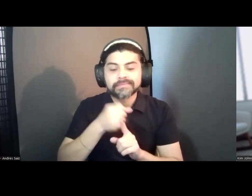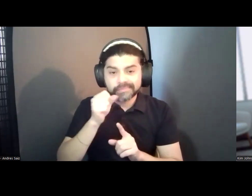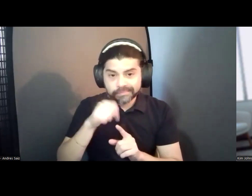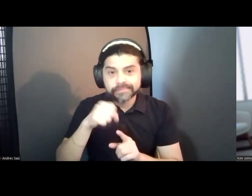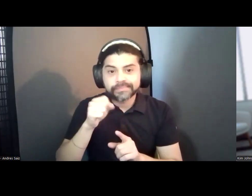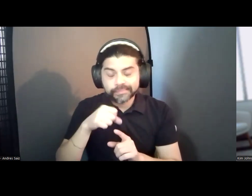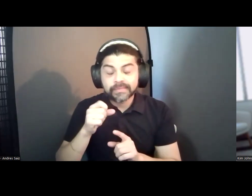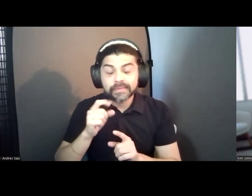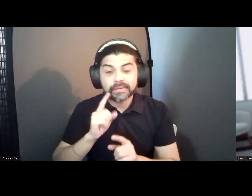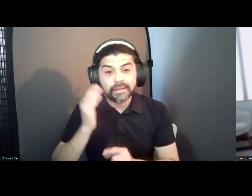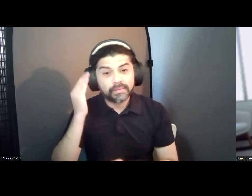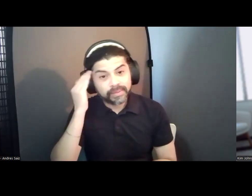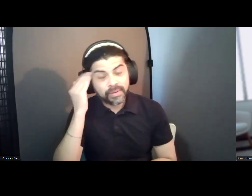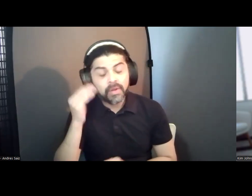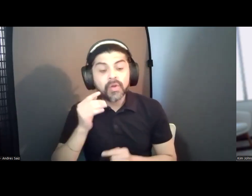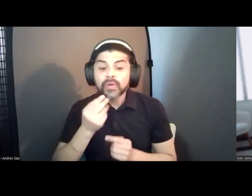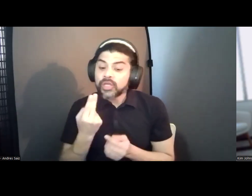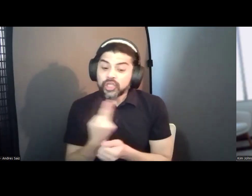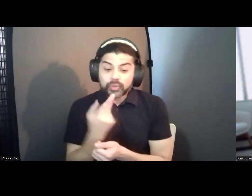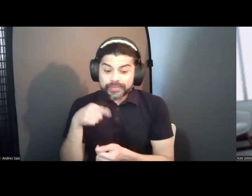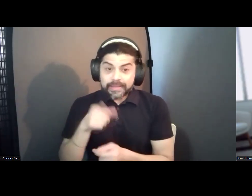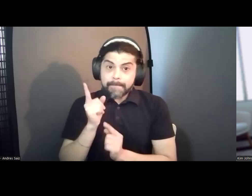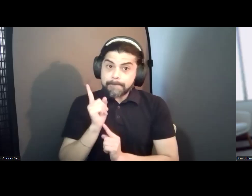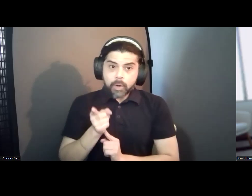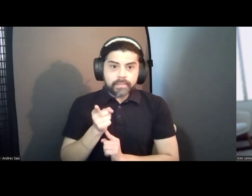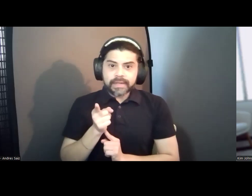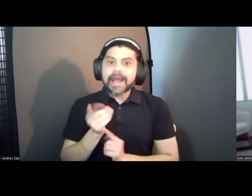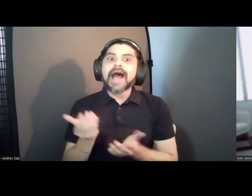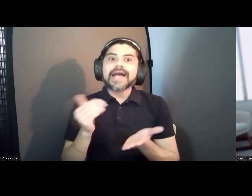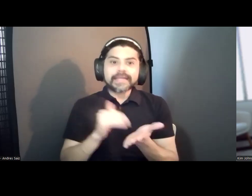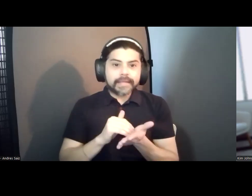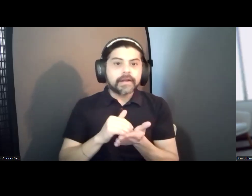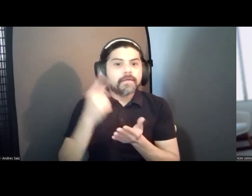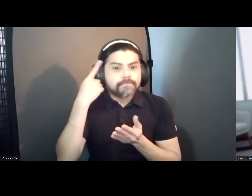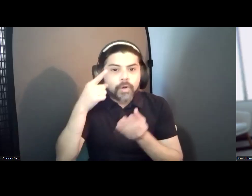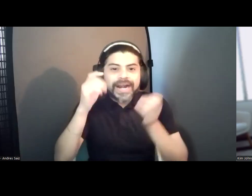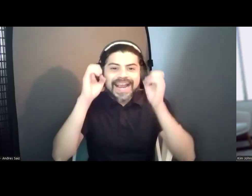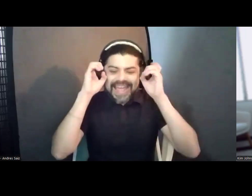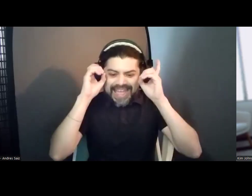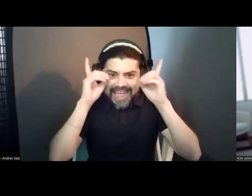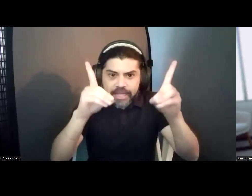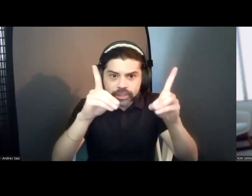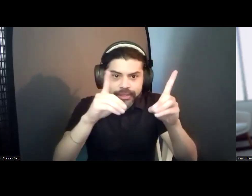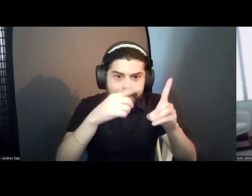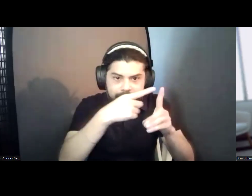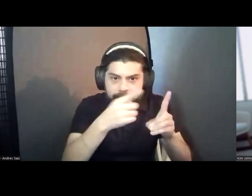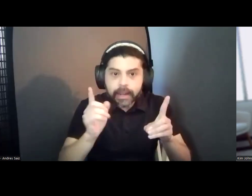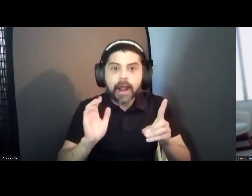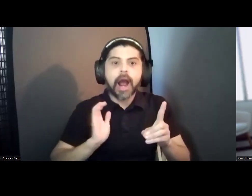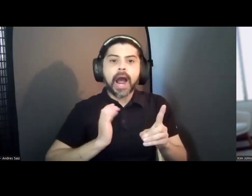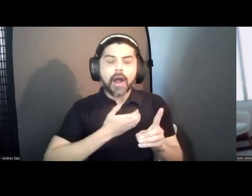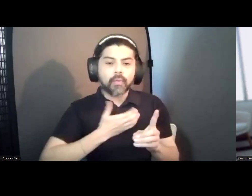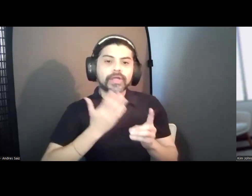certainly using this moment to, again, educate on the value and success of our programs.